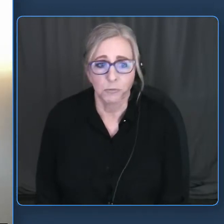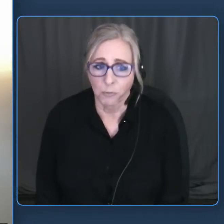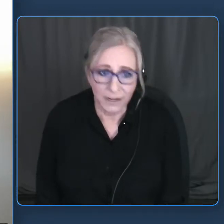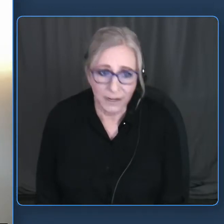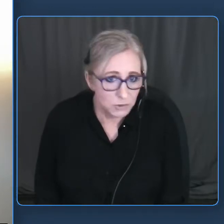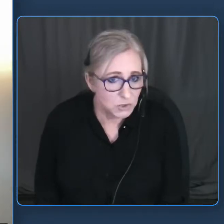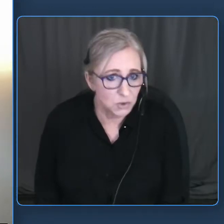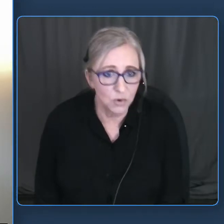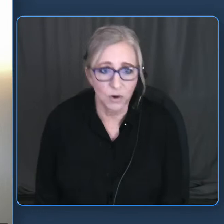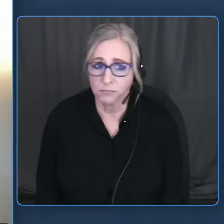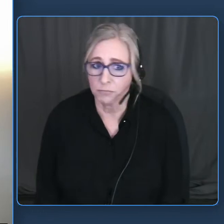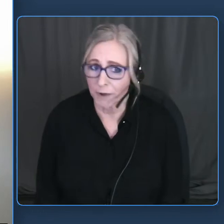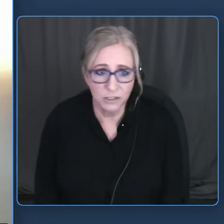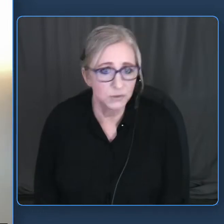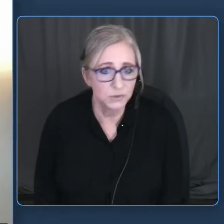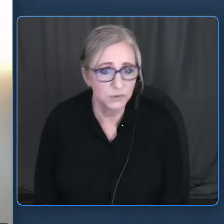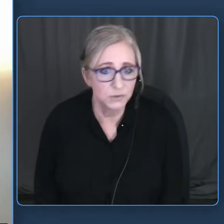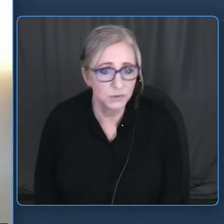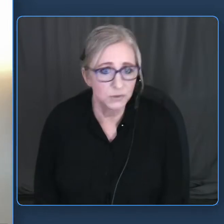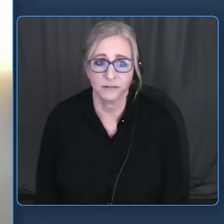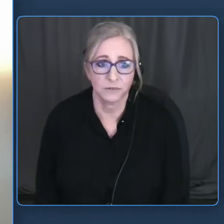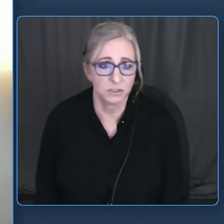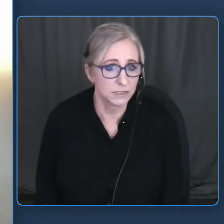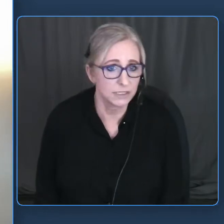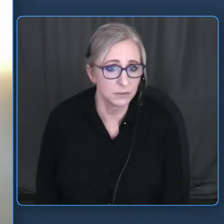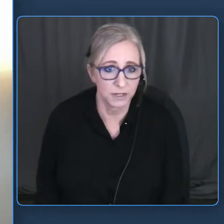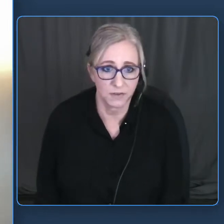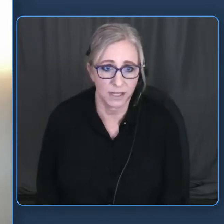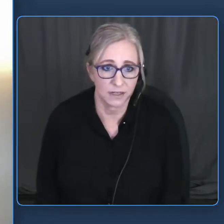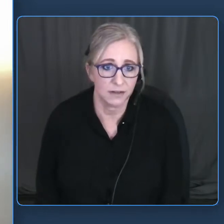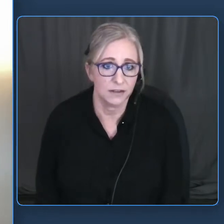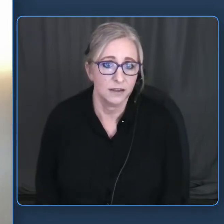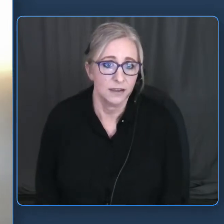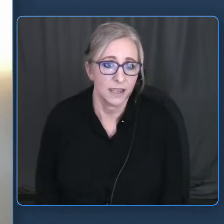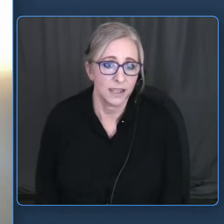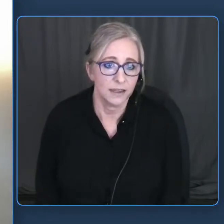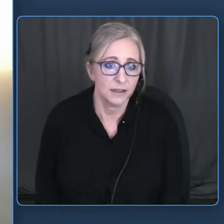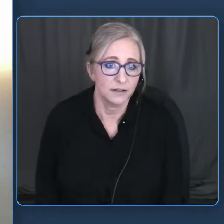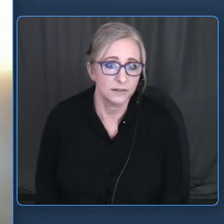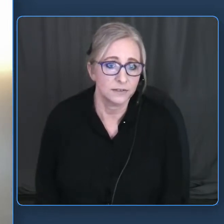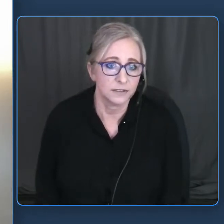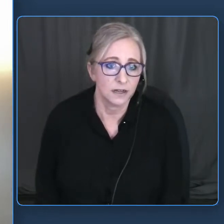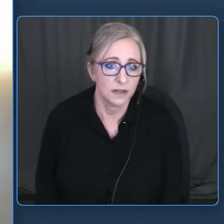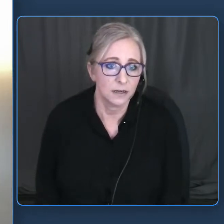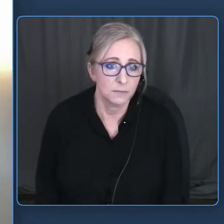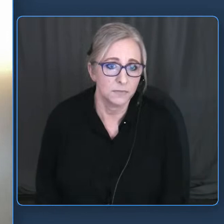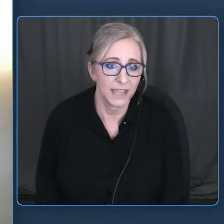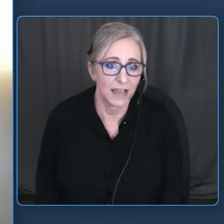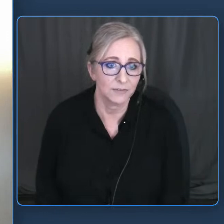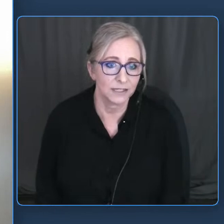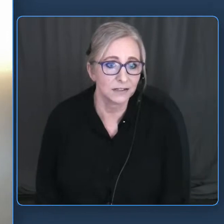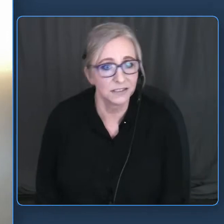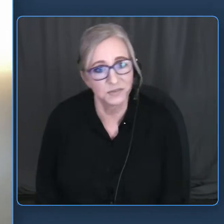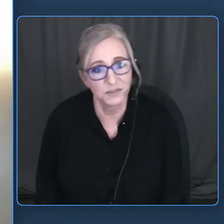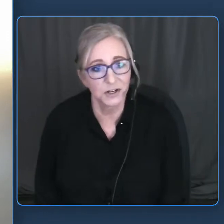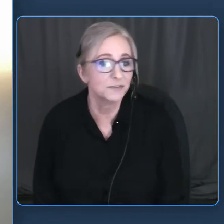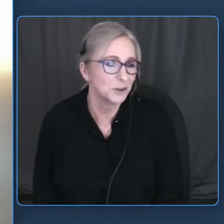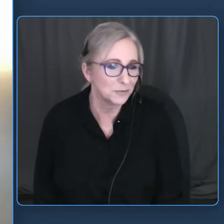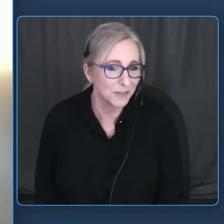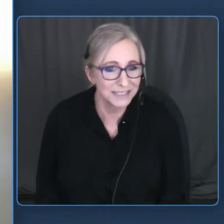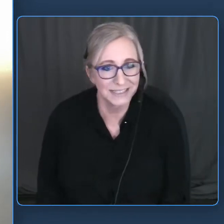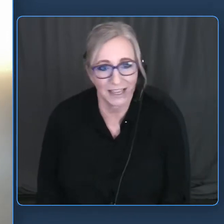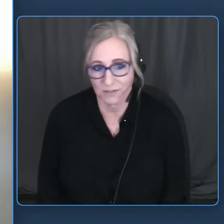It's a brand new store, brand new design, completely renovated. And they have it's